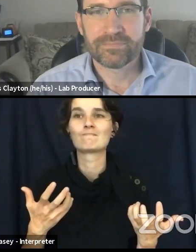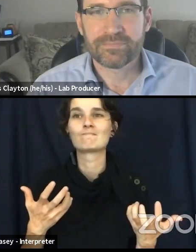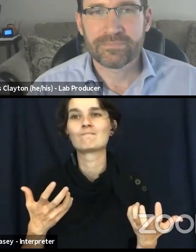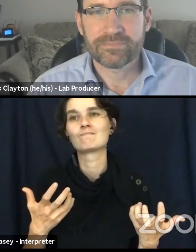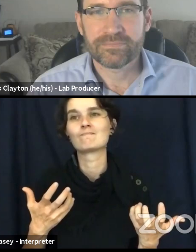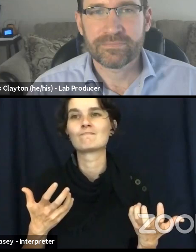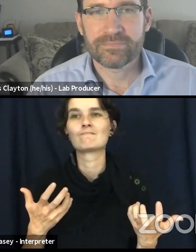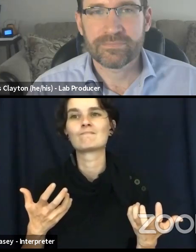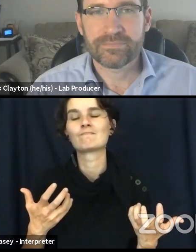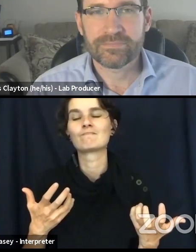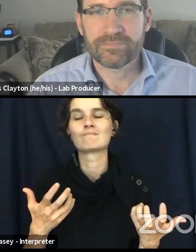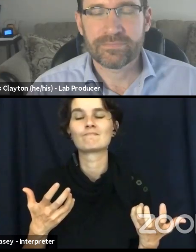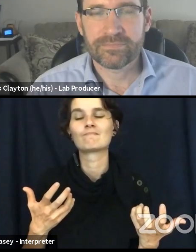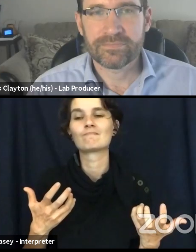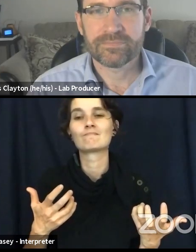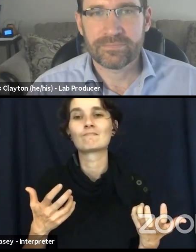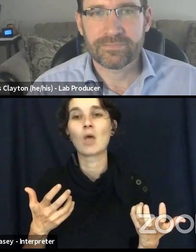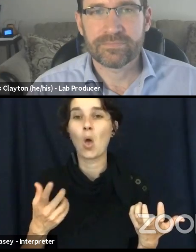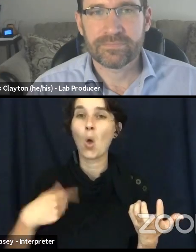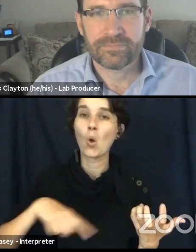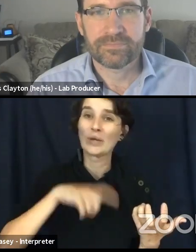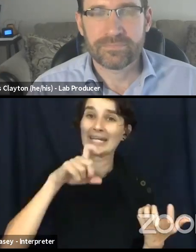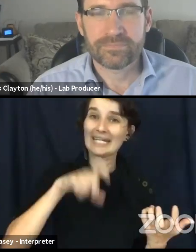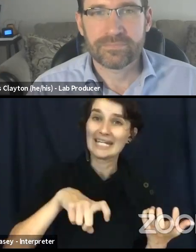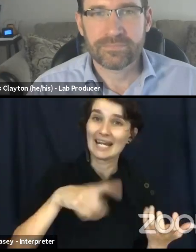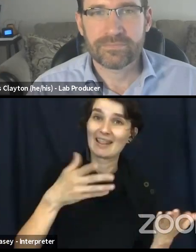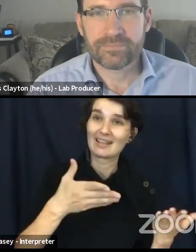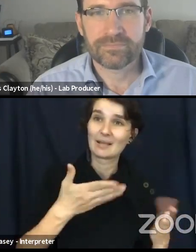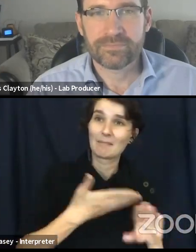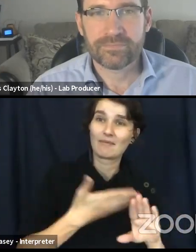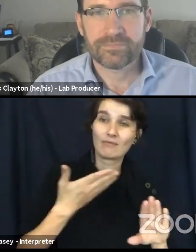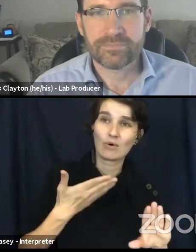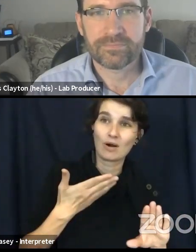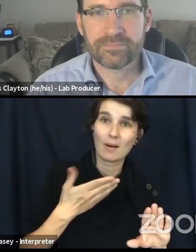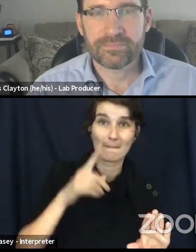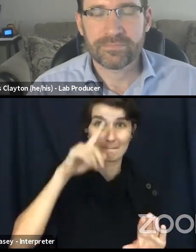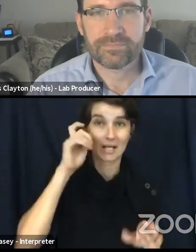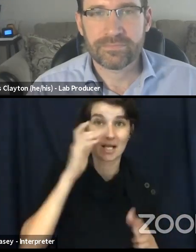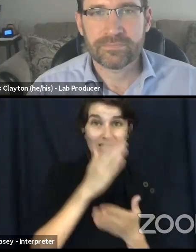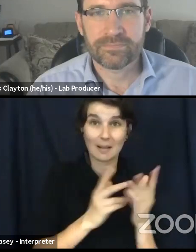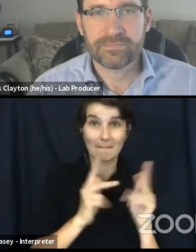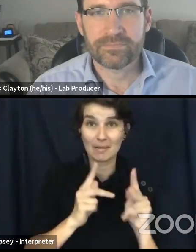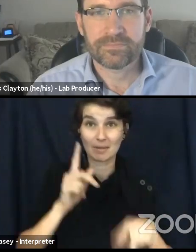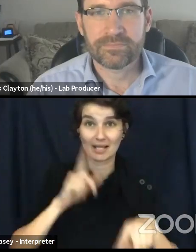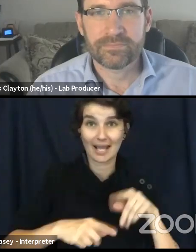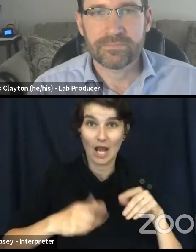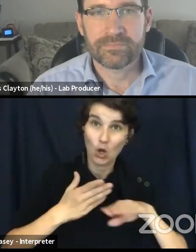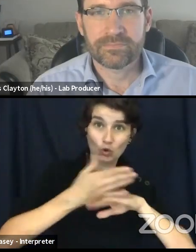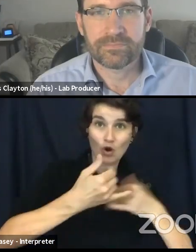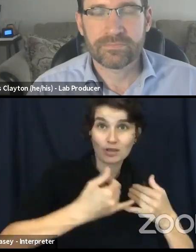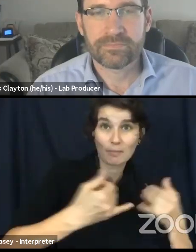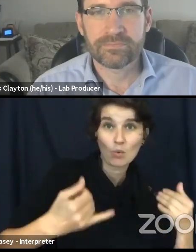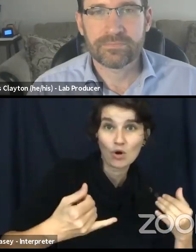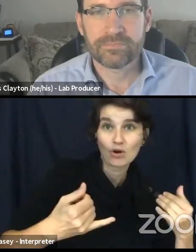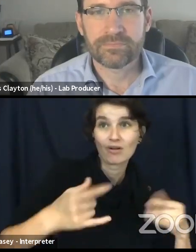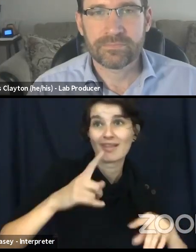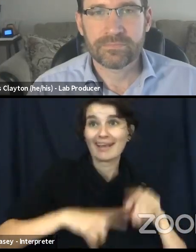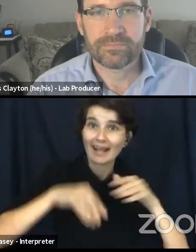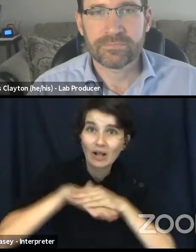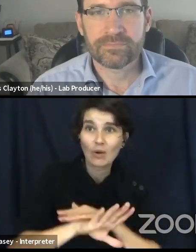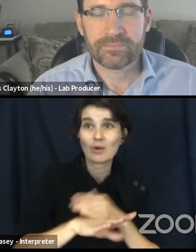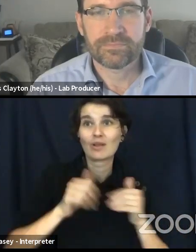this was needed beforehand because some people can't cross borders, some people can't leave their homes, some people